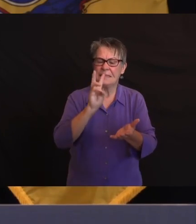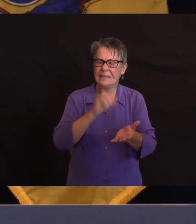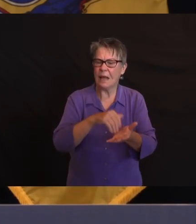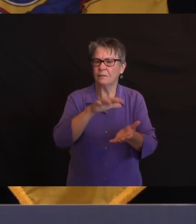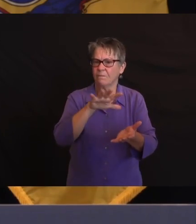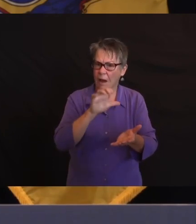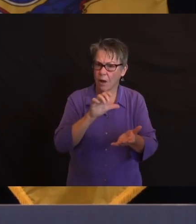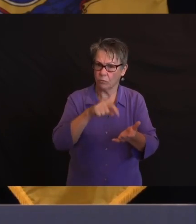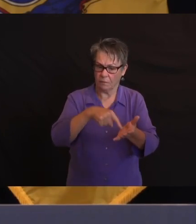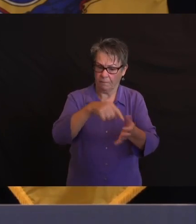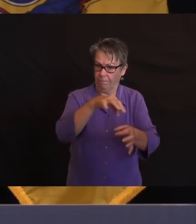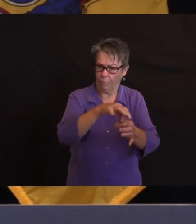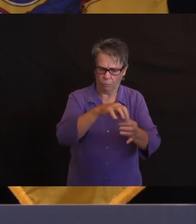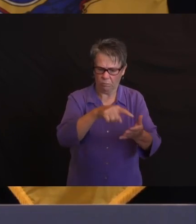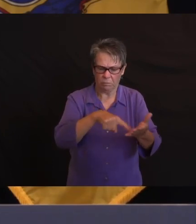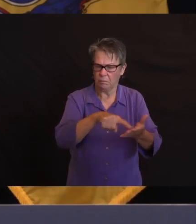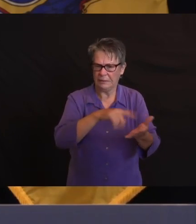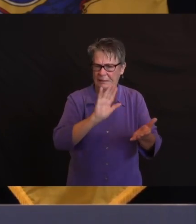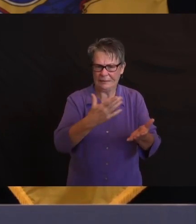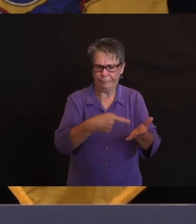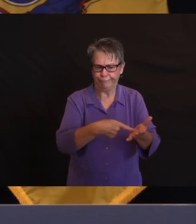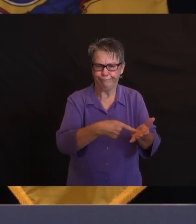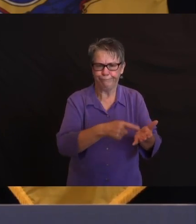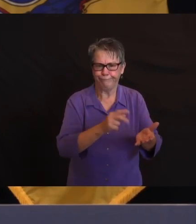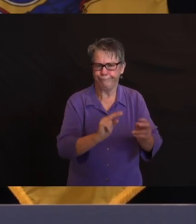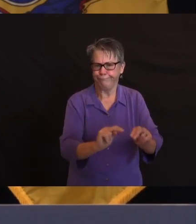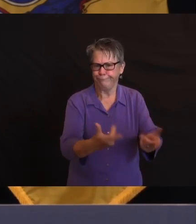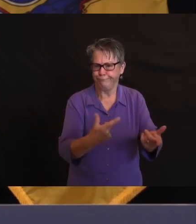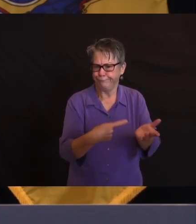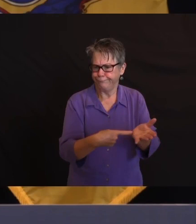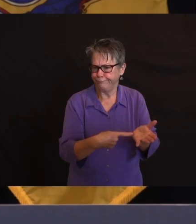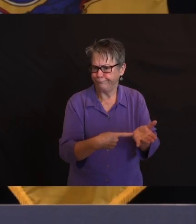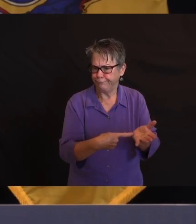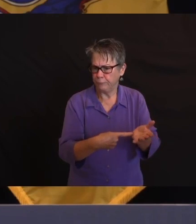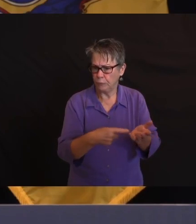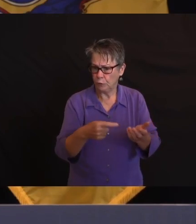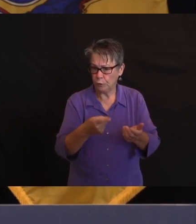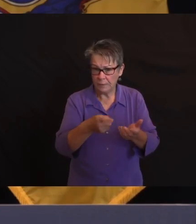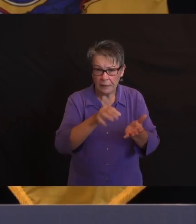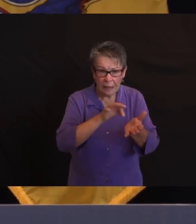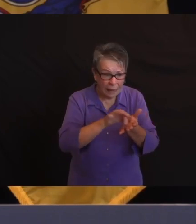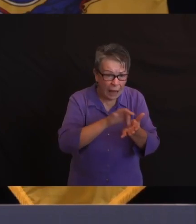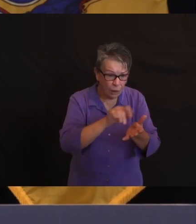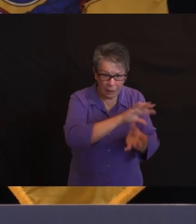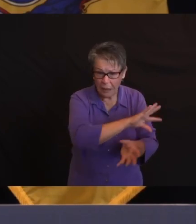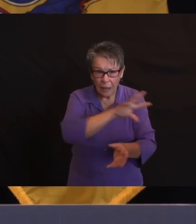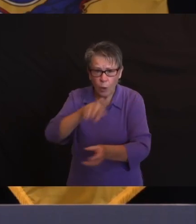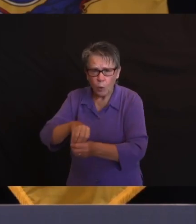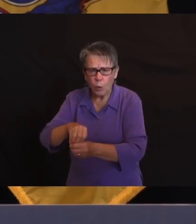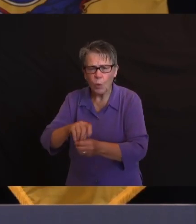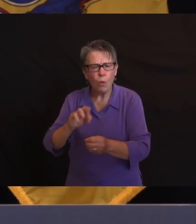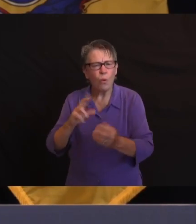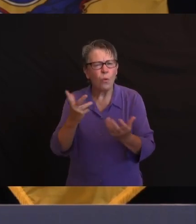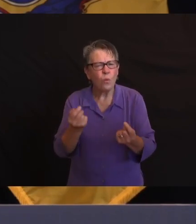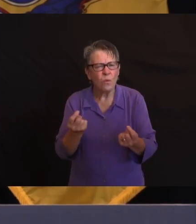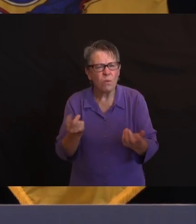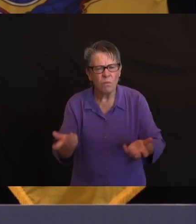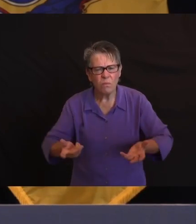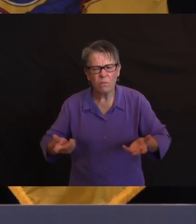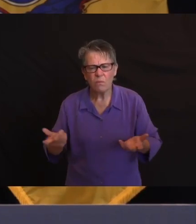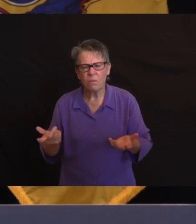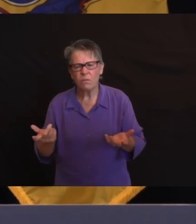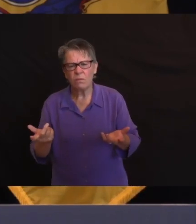I literally was just told about this an hour ago, so I've got, for two reasons, I don't have a crisp answer for you.